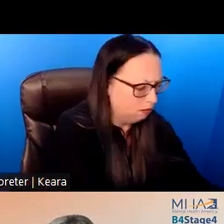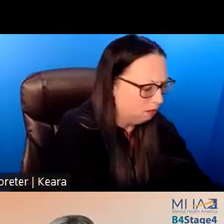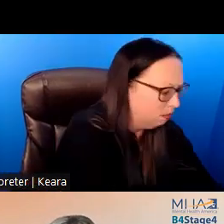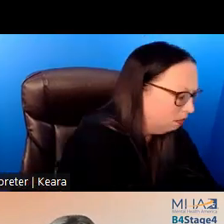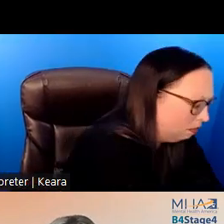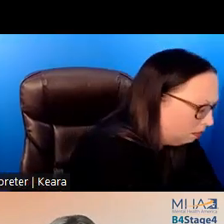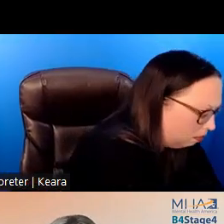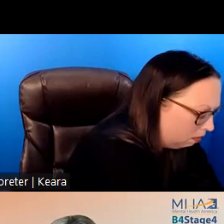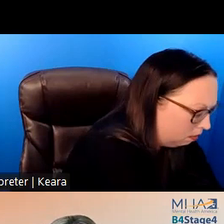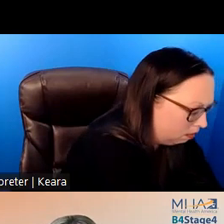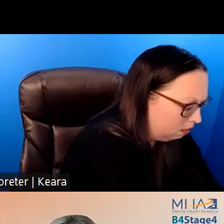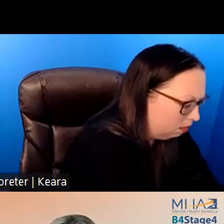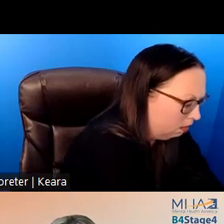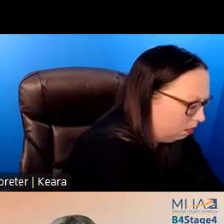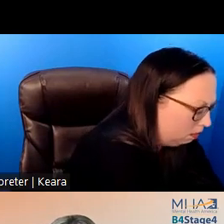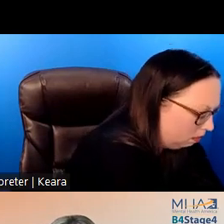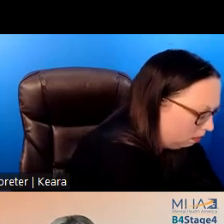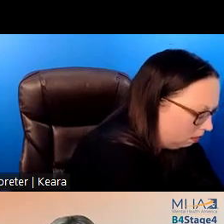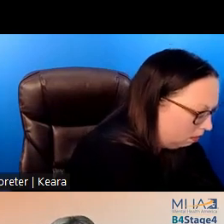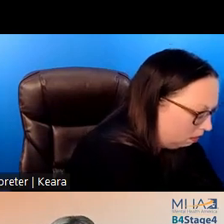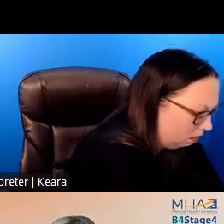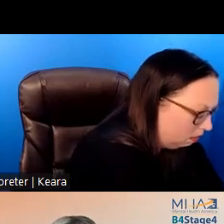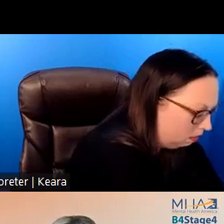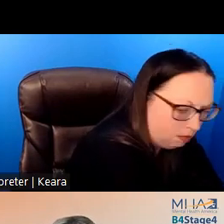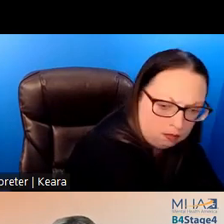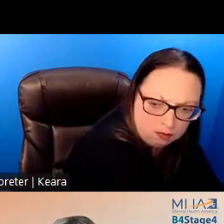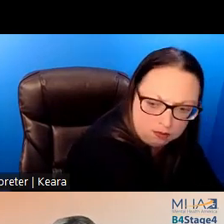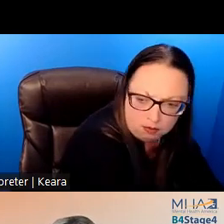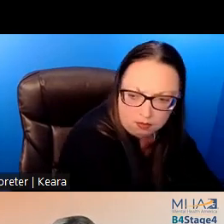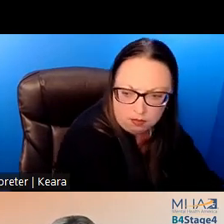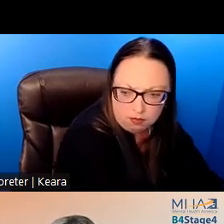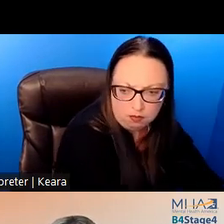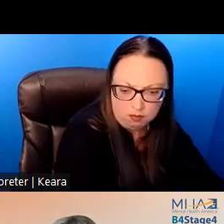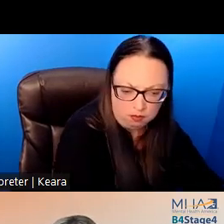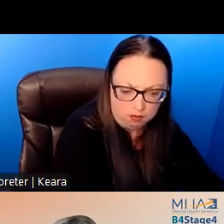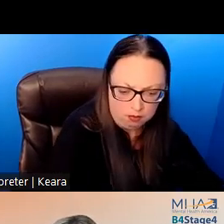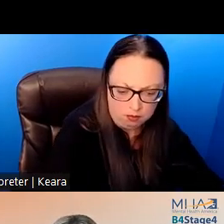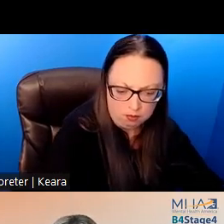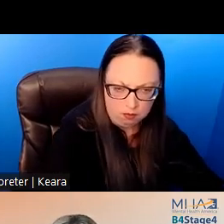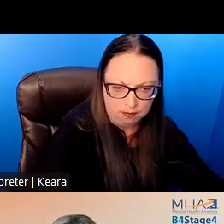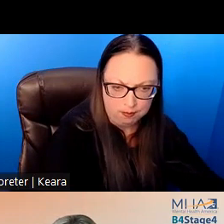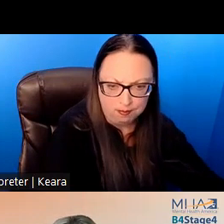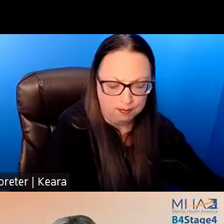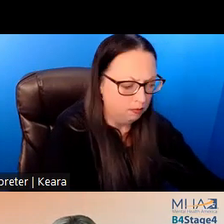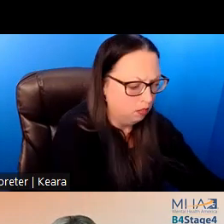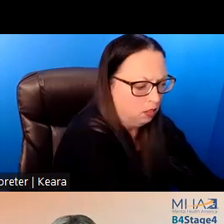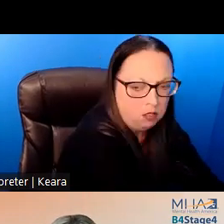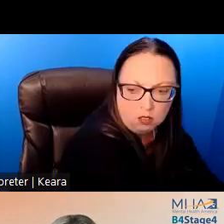as well. I'm just curious as to if you've seen that or if you're addressing that in any of your training.